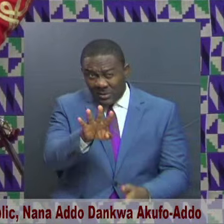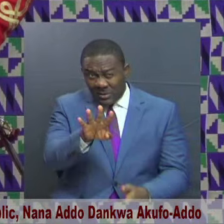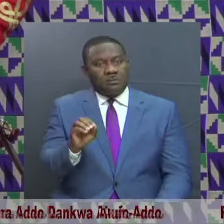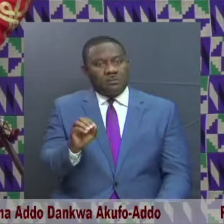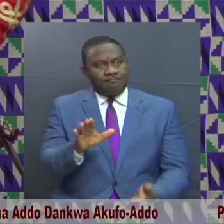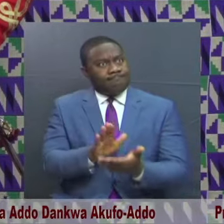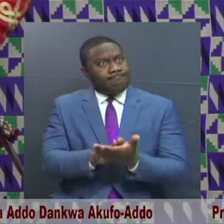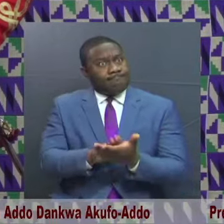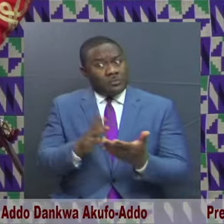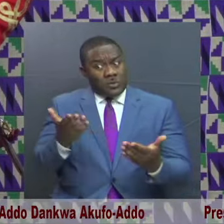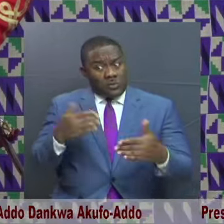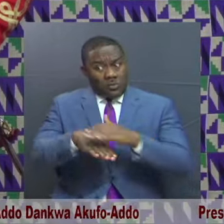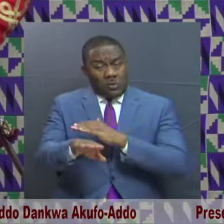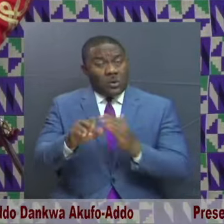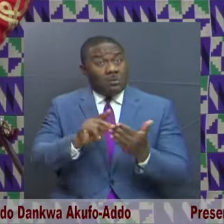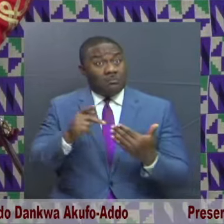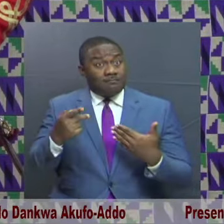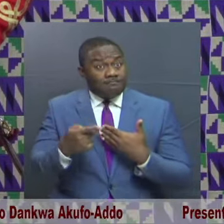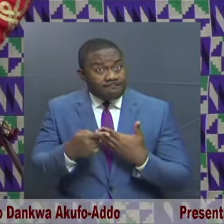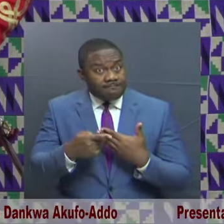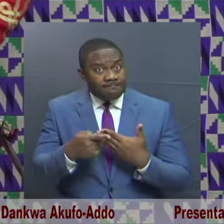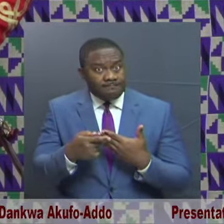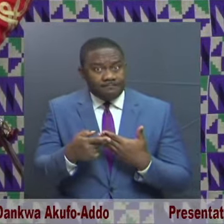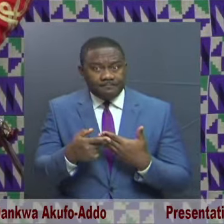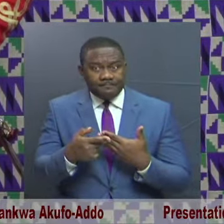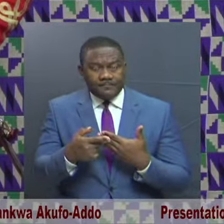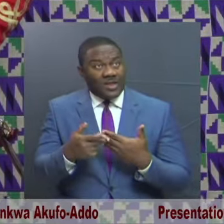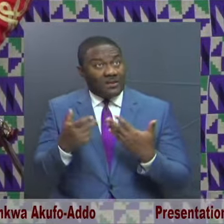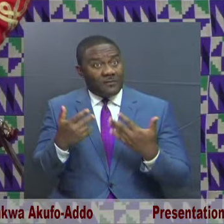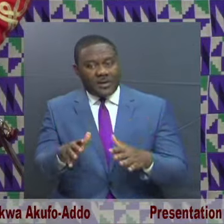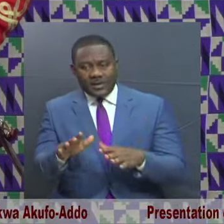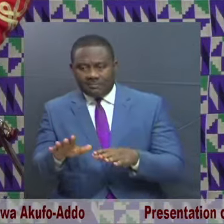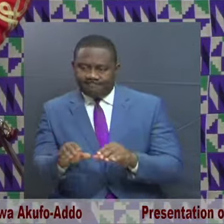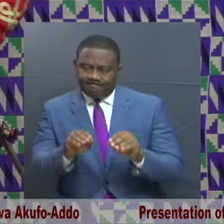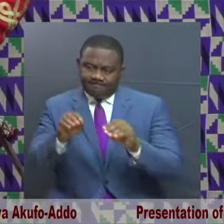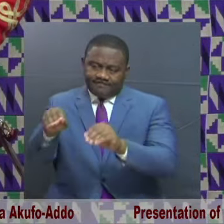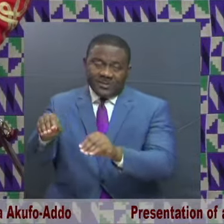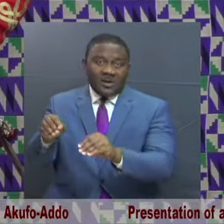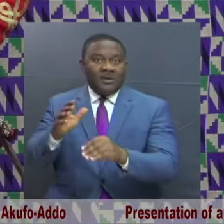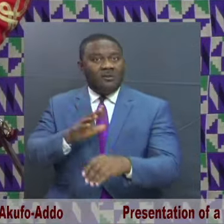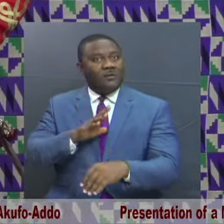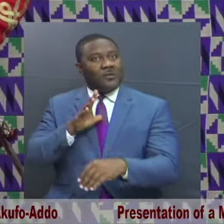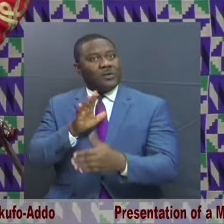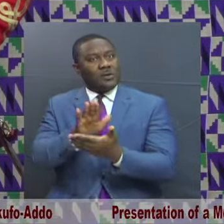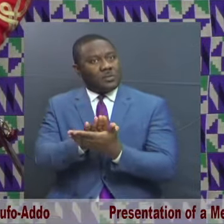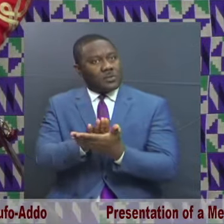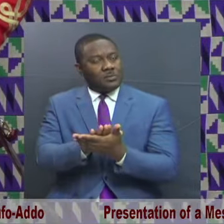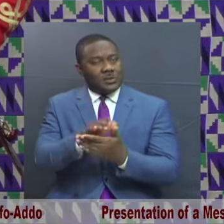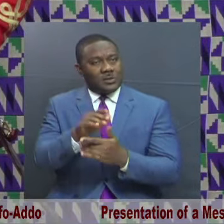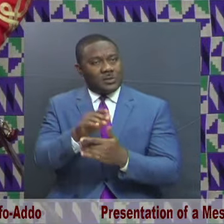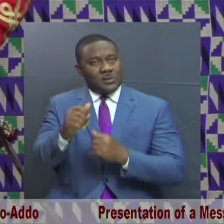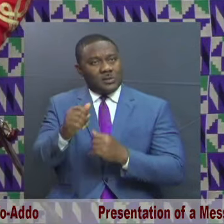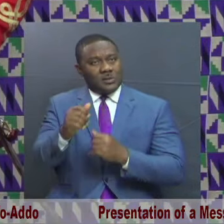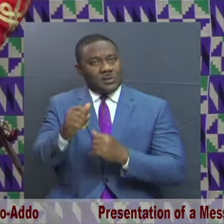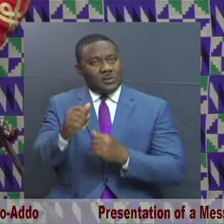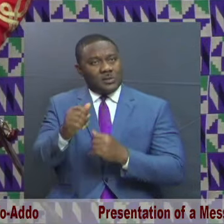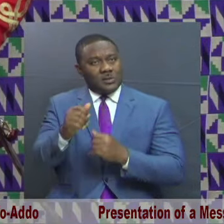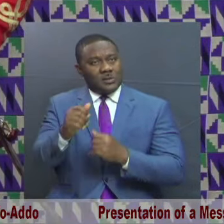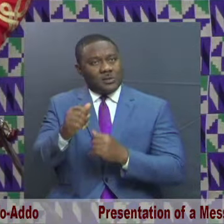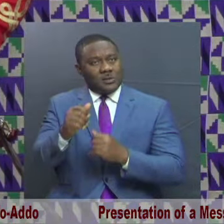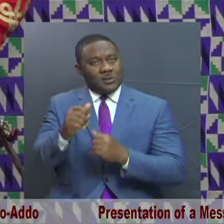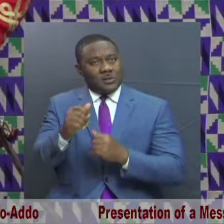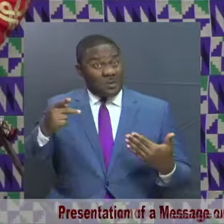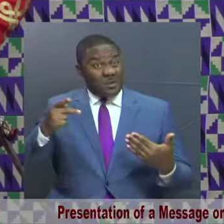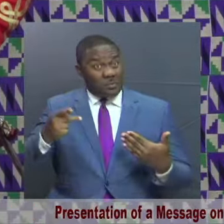have been taken through the program and Main streamed into formal schools in 2023 this